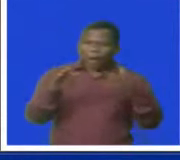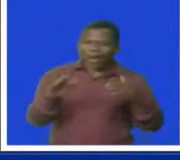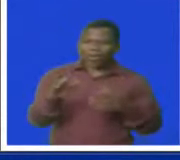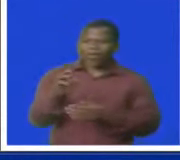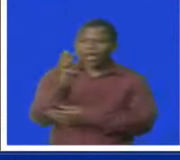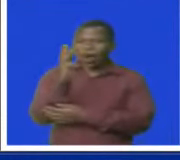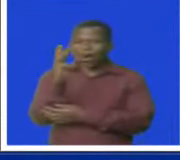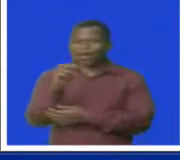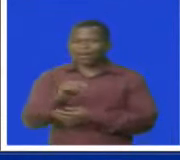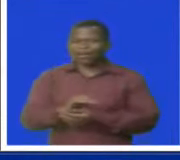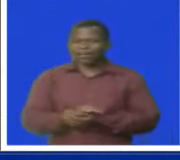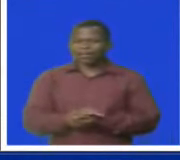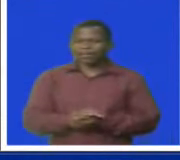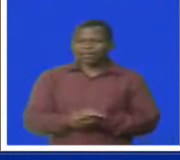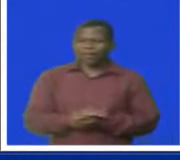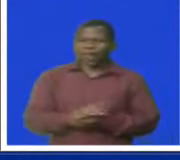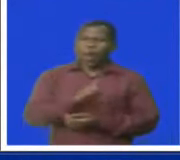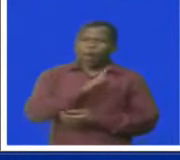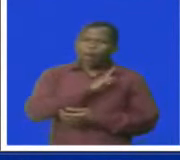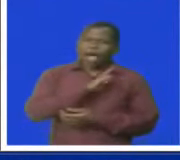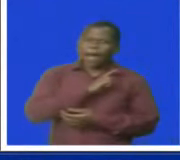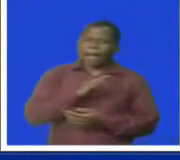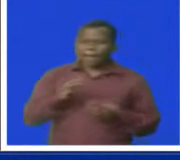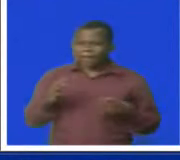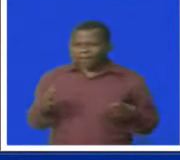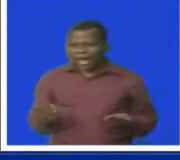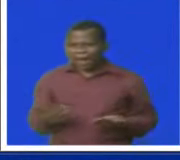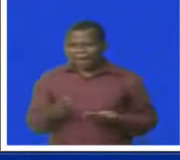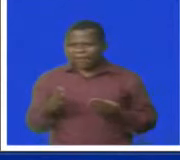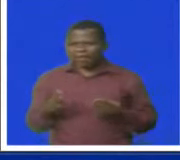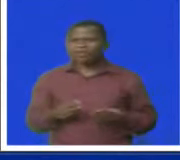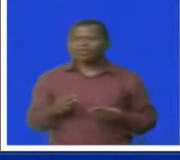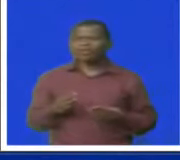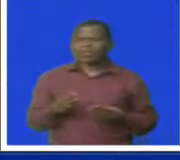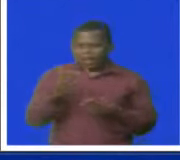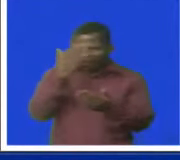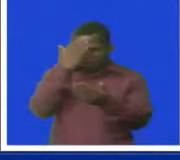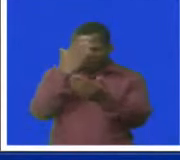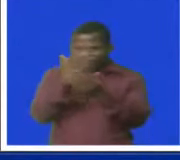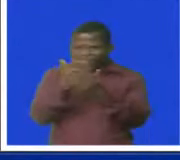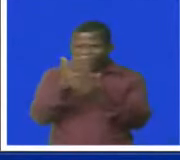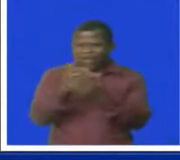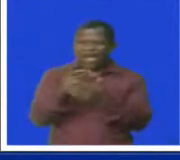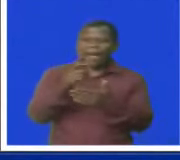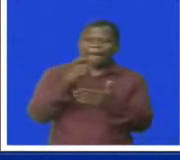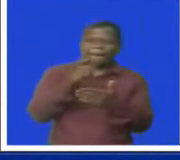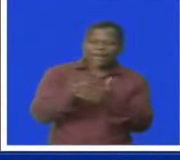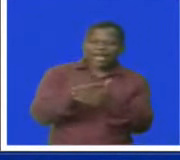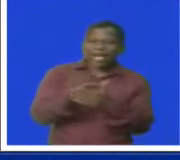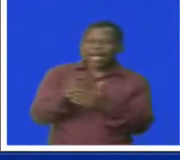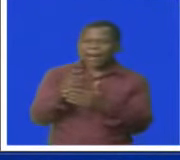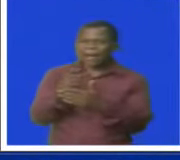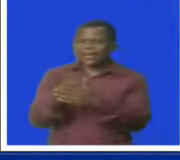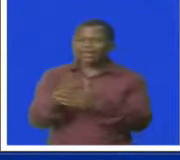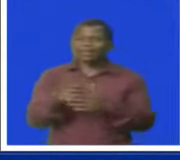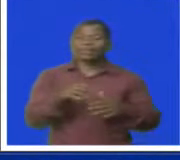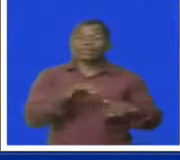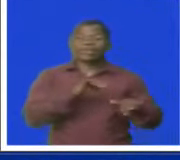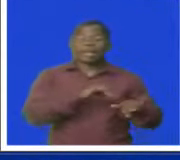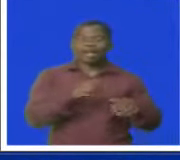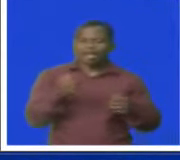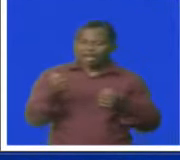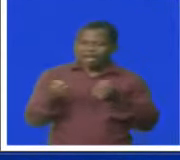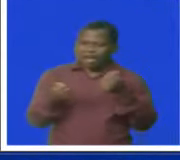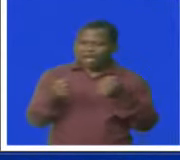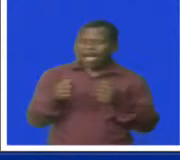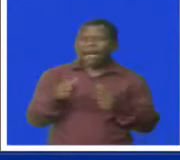ungathi lokuthenga efast lane lekungcono usemotweni for COVID and other things and for convenience. We actually have